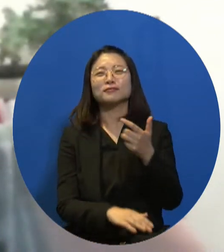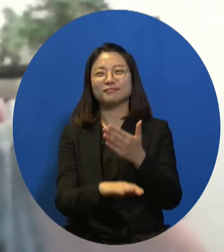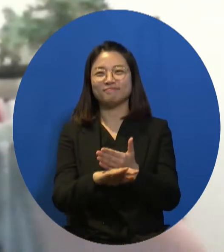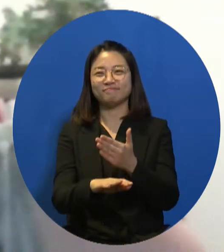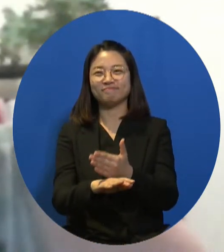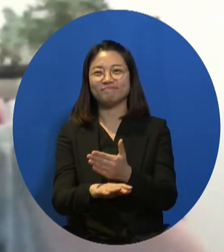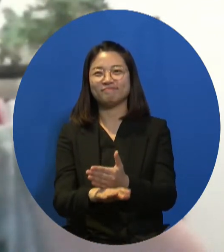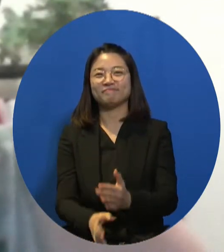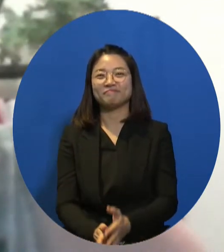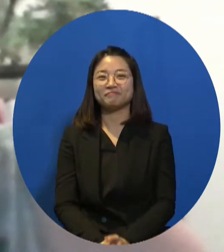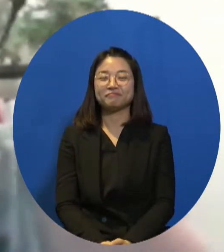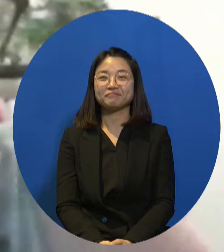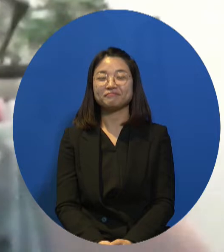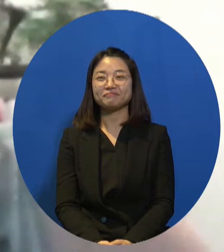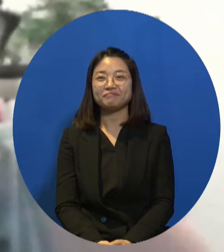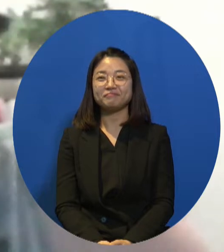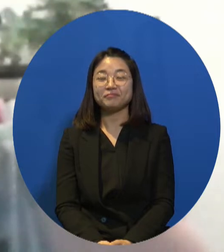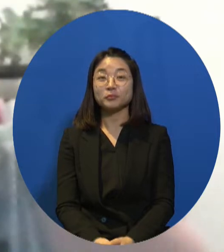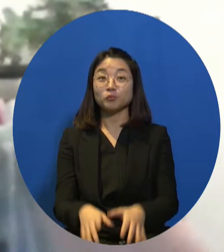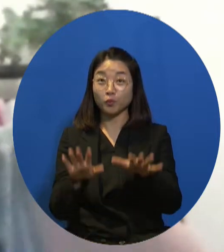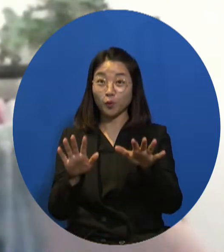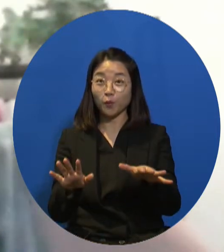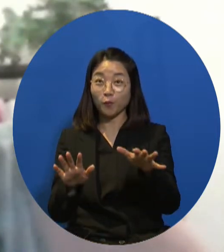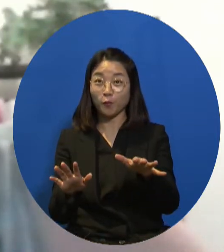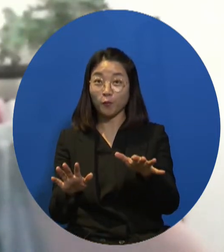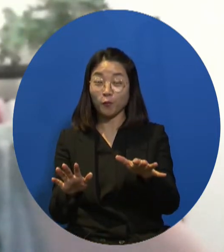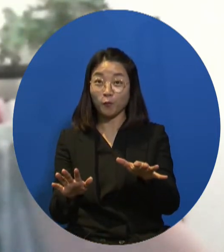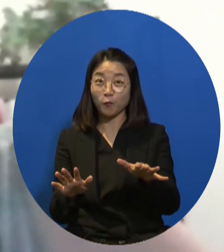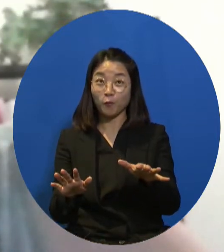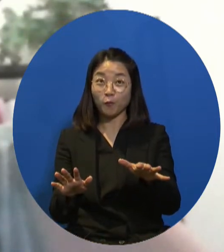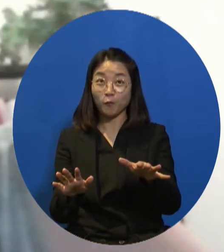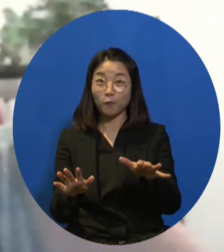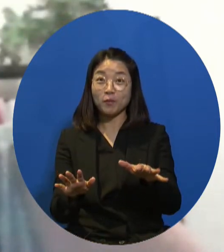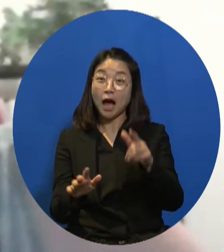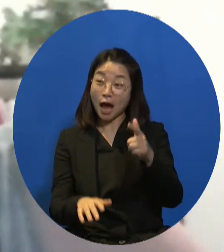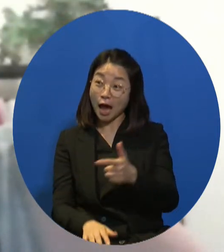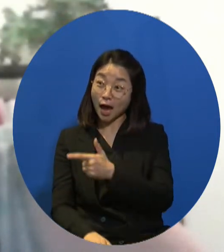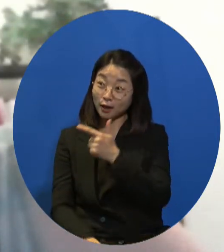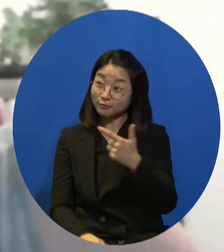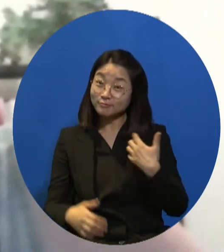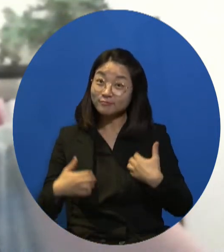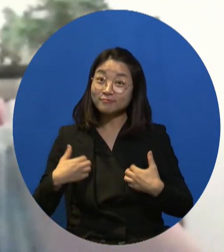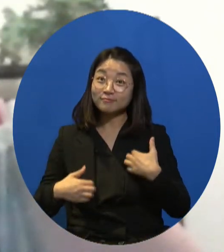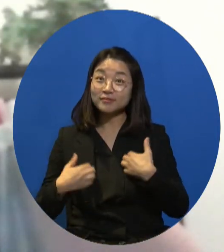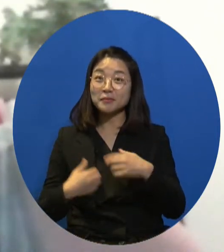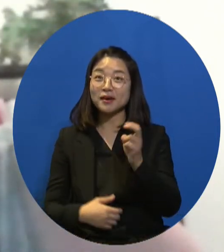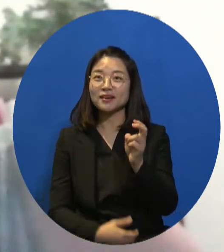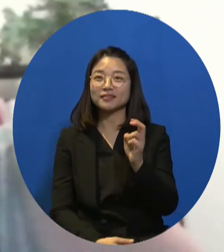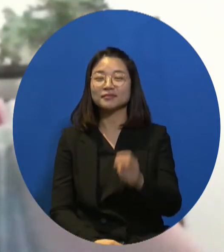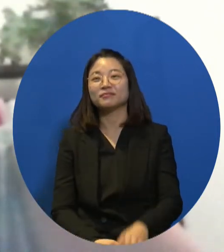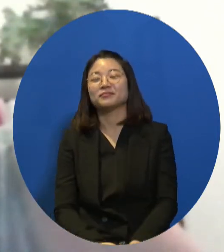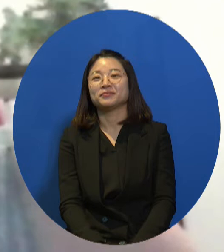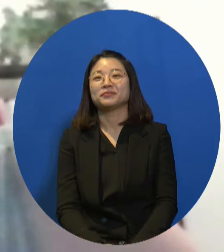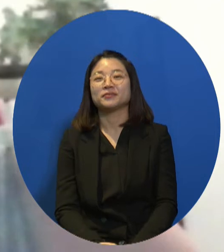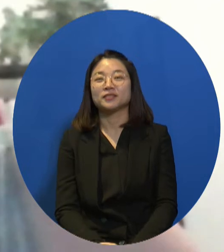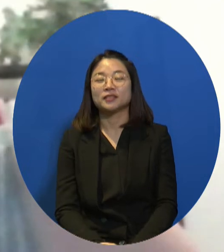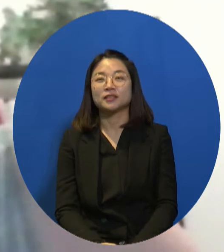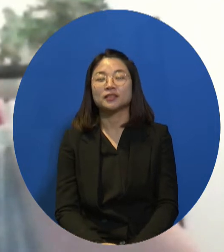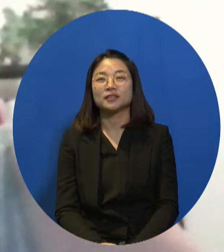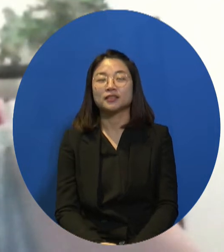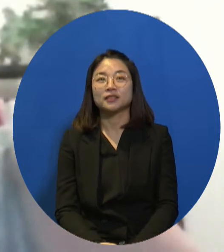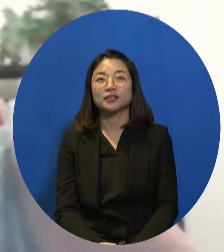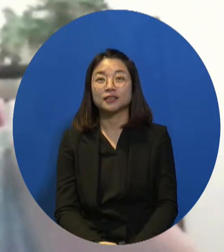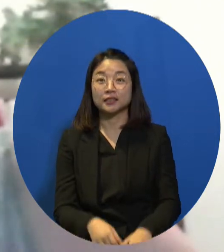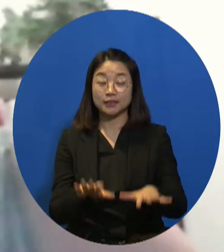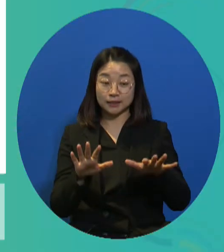you've all been having a great day so far. So as the Chair explained, my name is Ellen, and I'm speaking to you